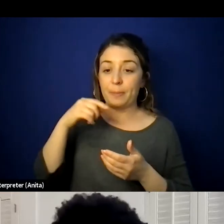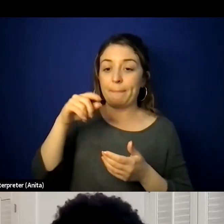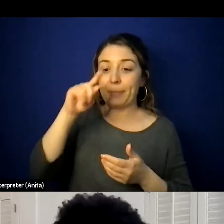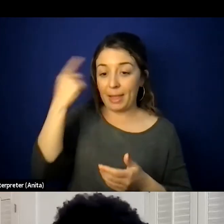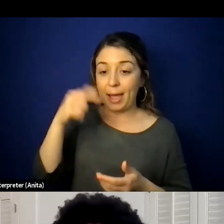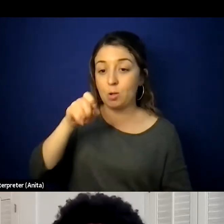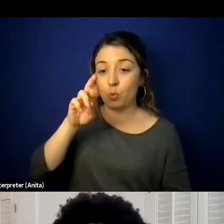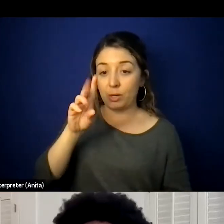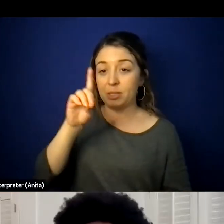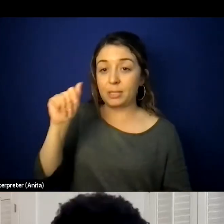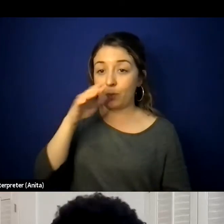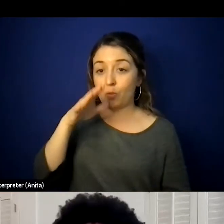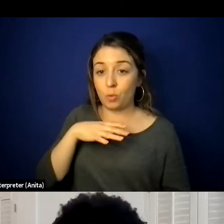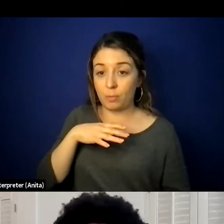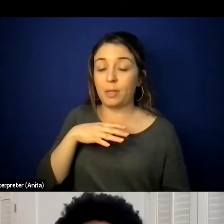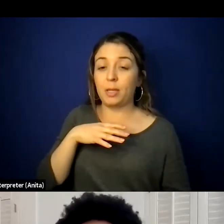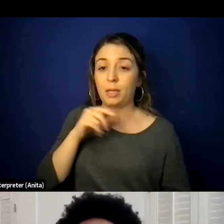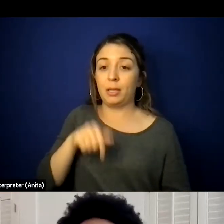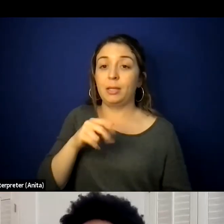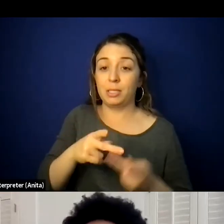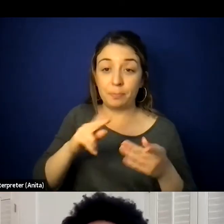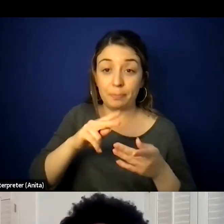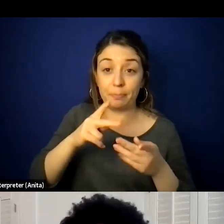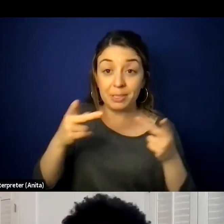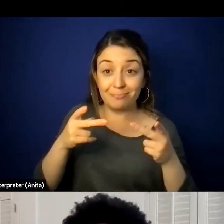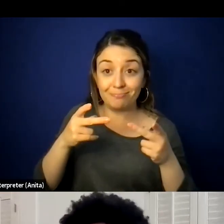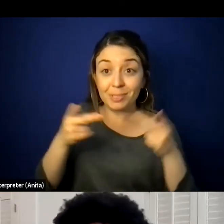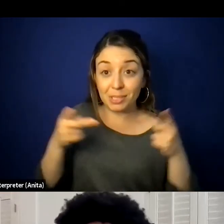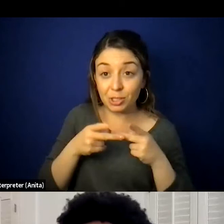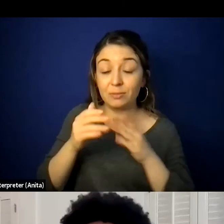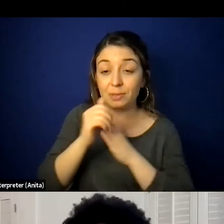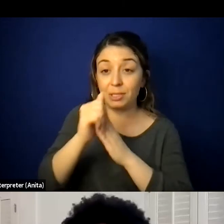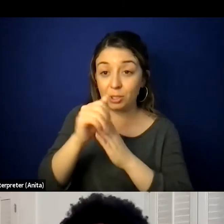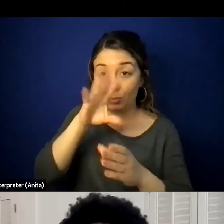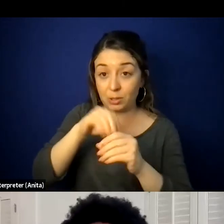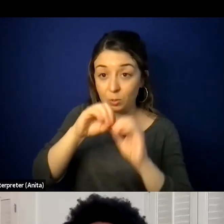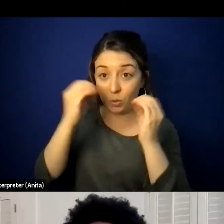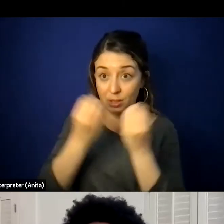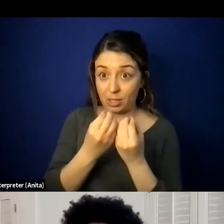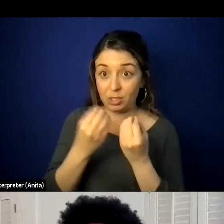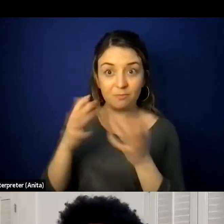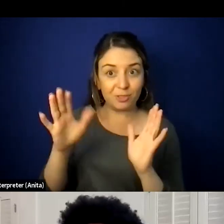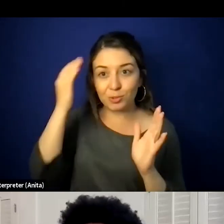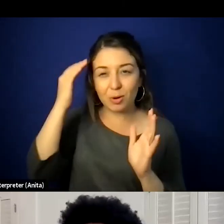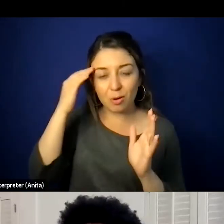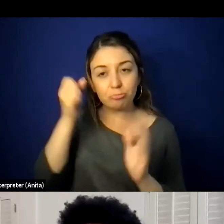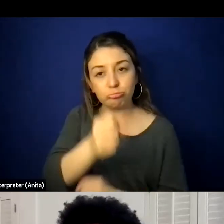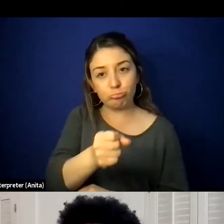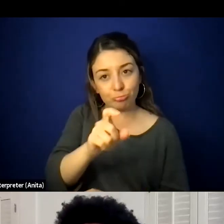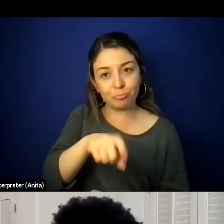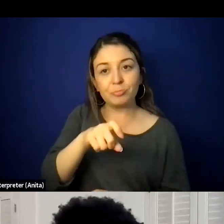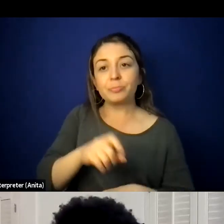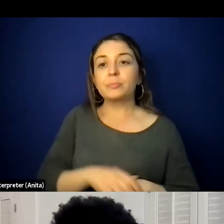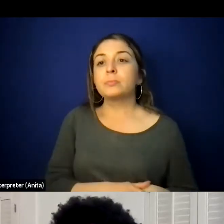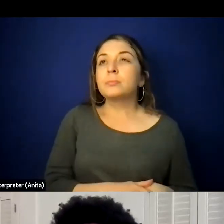disabled woman into this space of leadership within the organization. And I think when